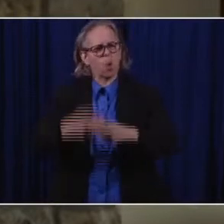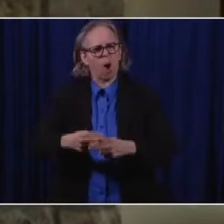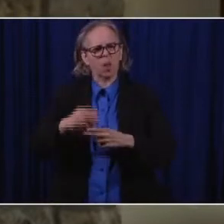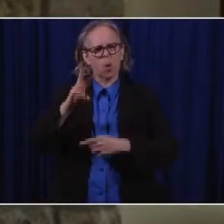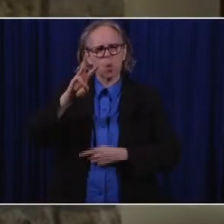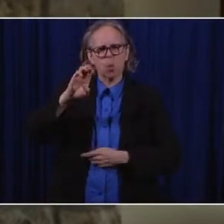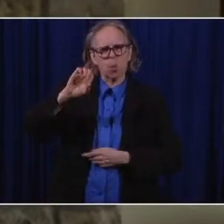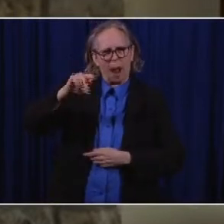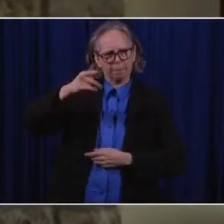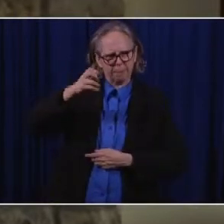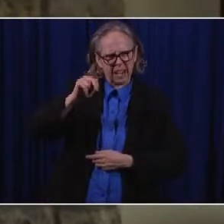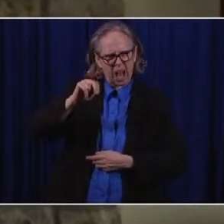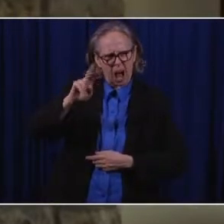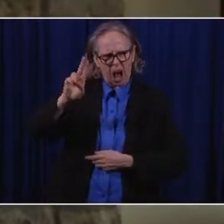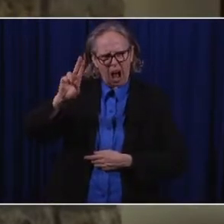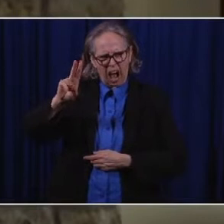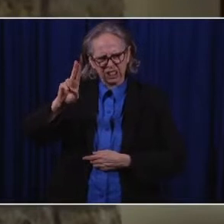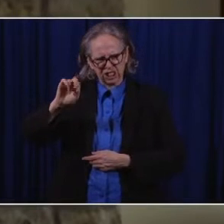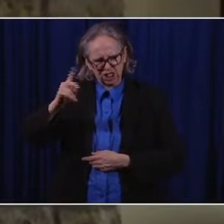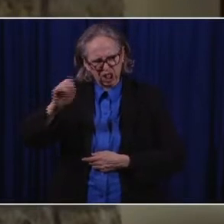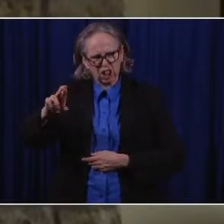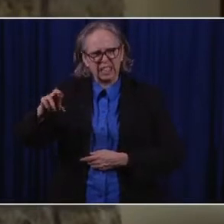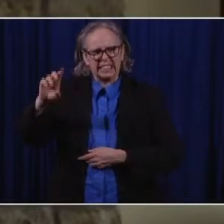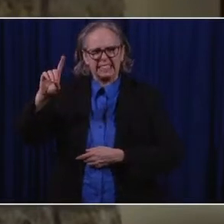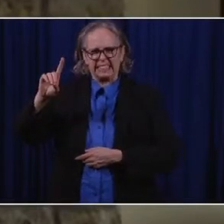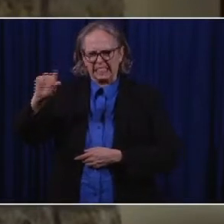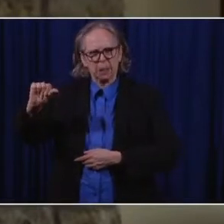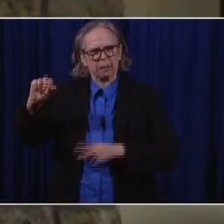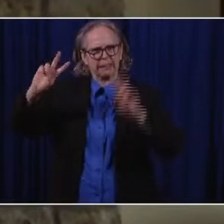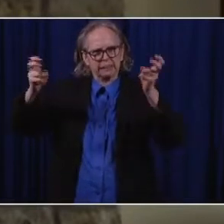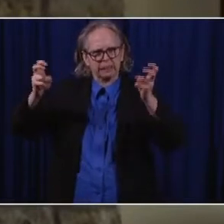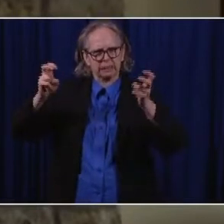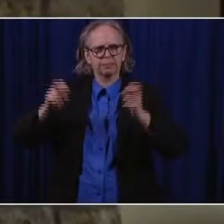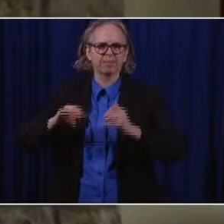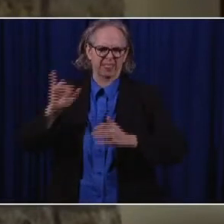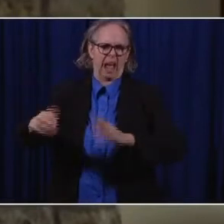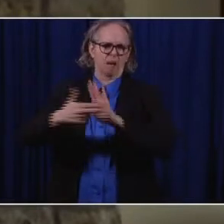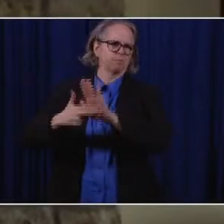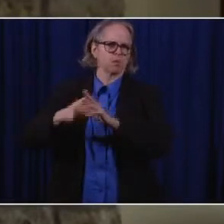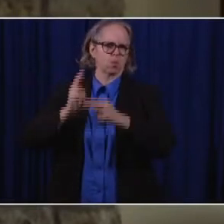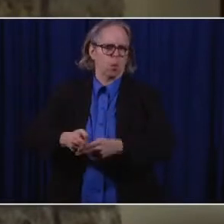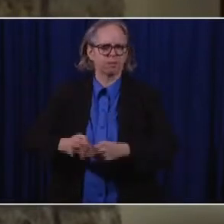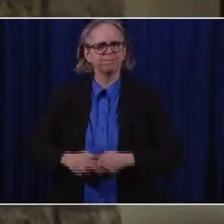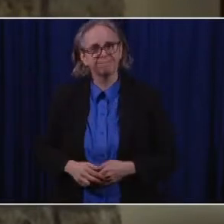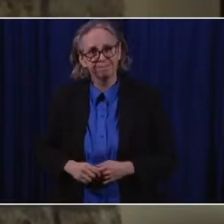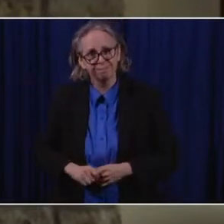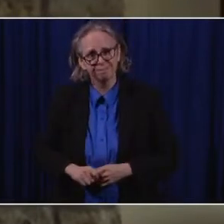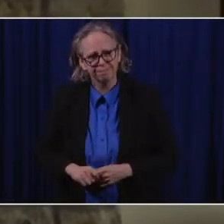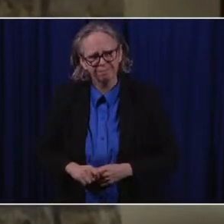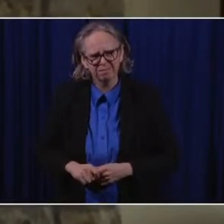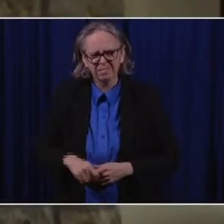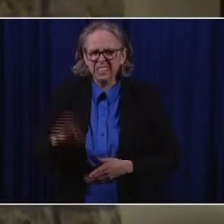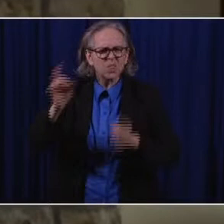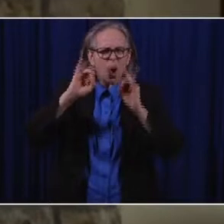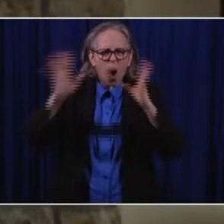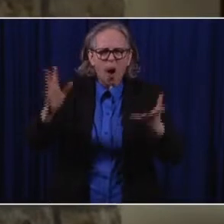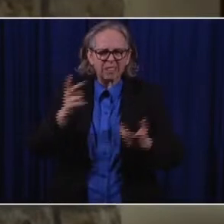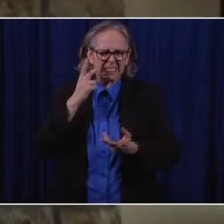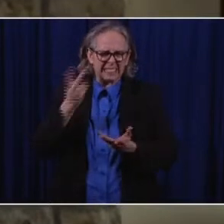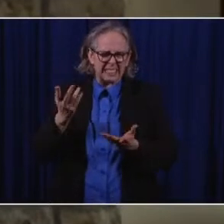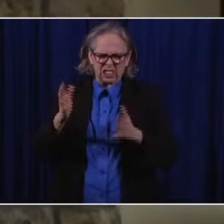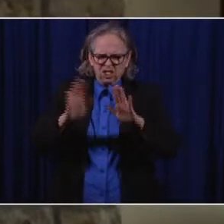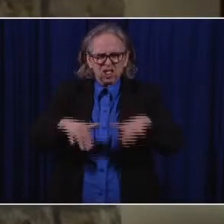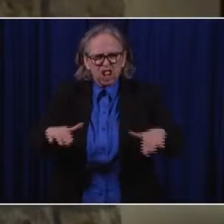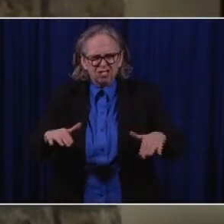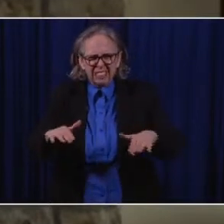of society, and they would not have been there to kill a child. The most heartbreaking thing is when you see these kids, read about these children who are